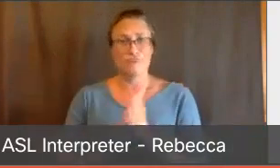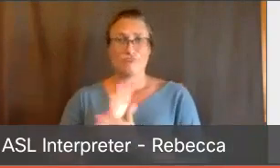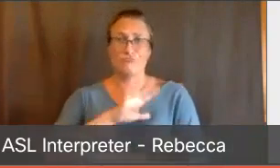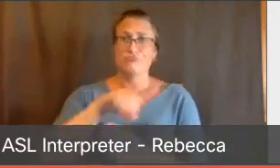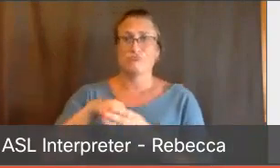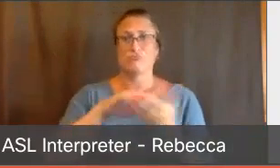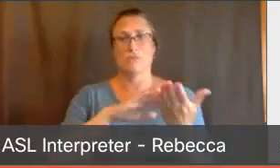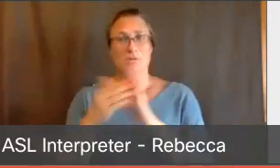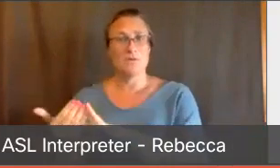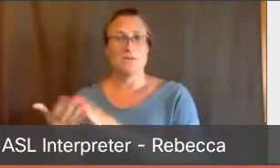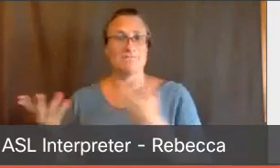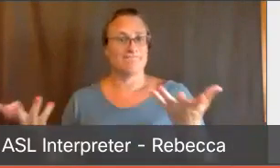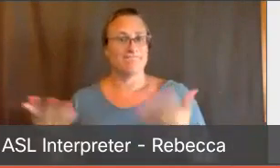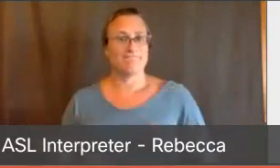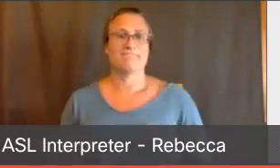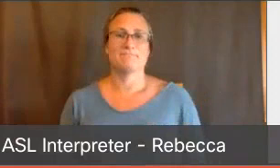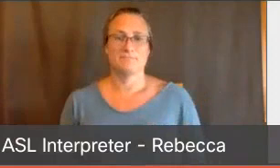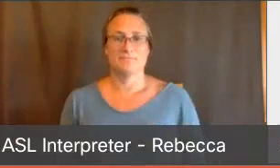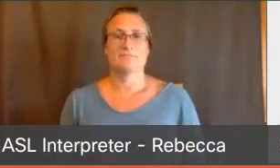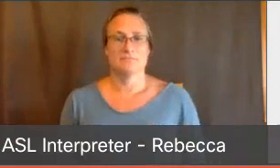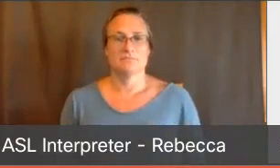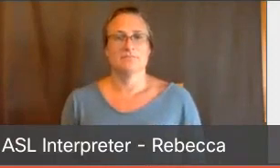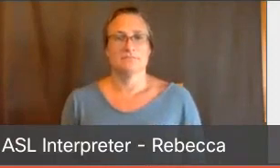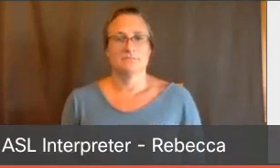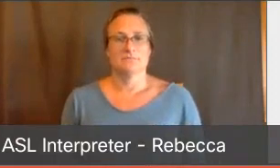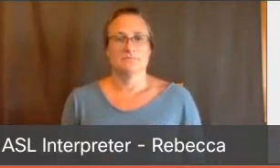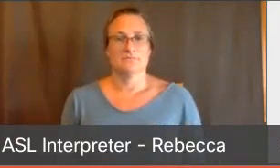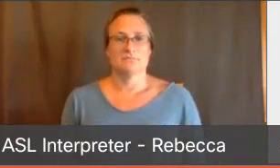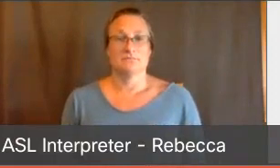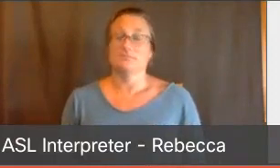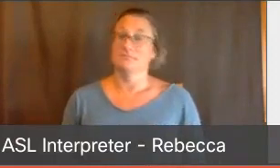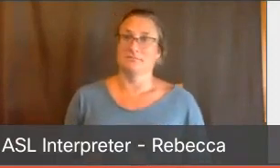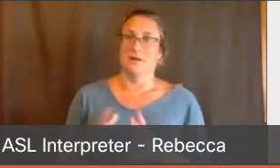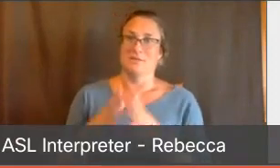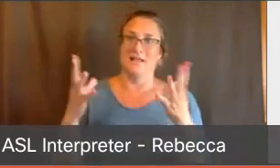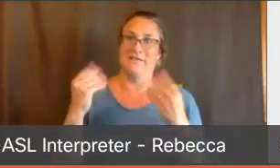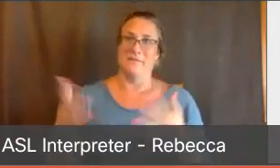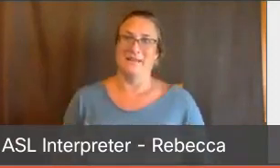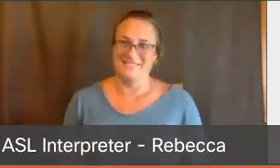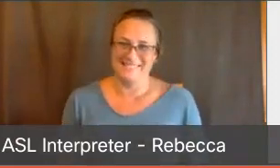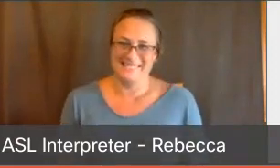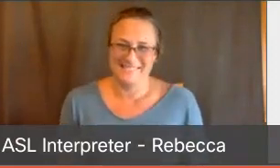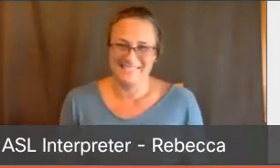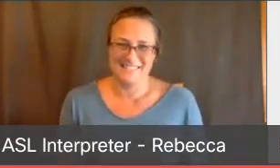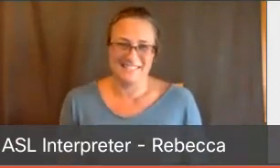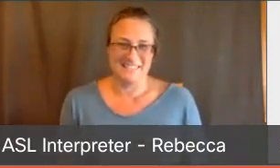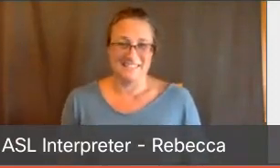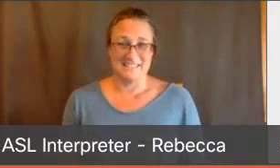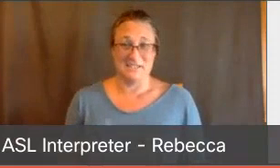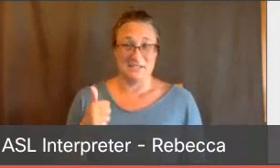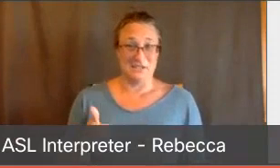a community. Okay, so that was a lot. That was a lot of information. Are we